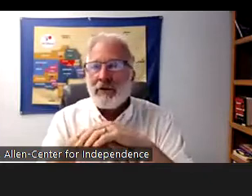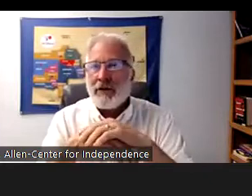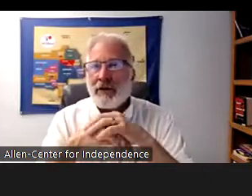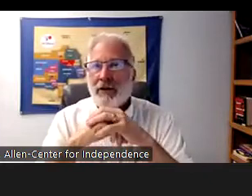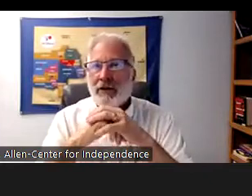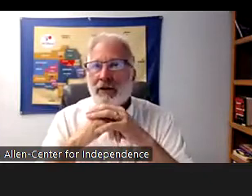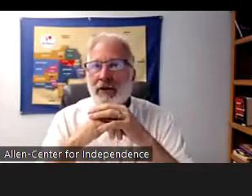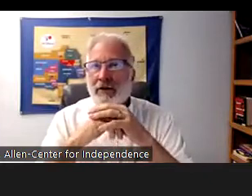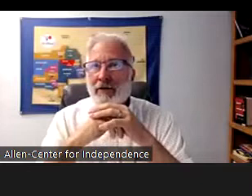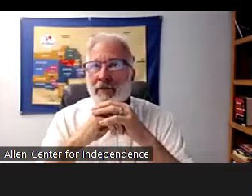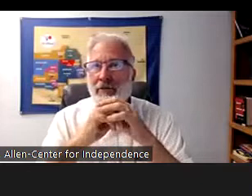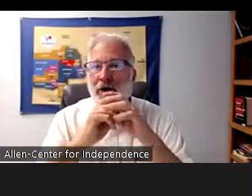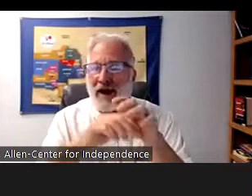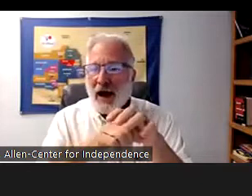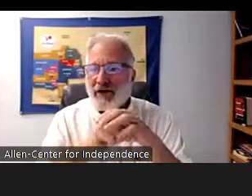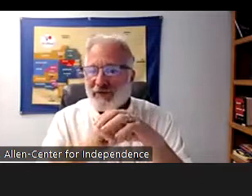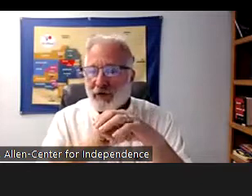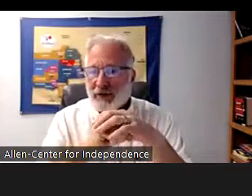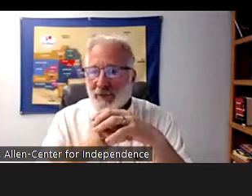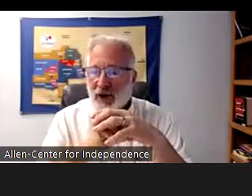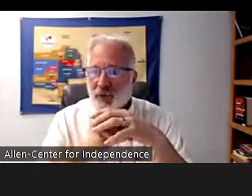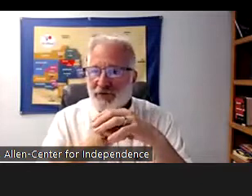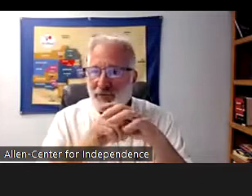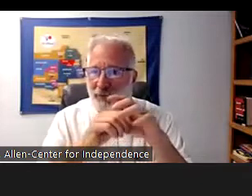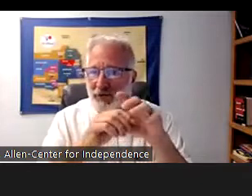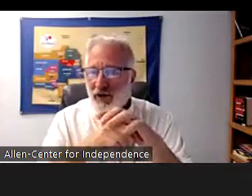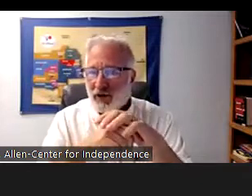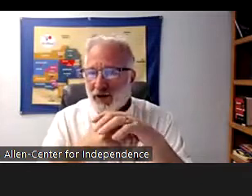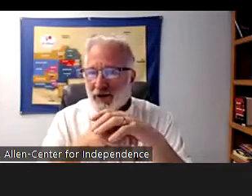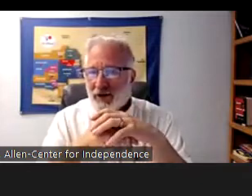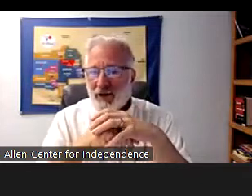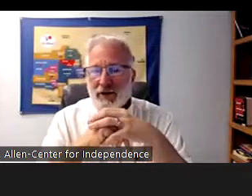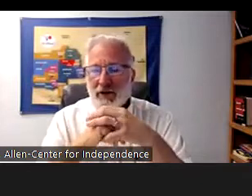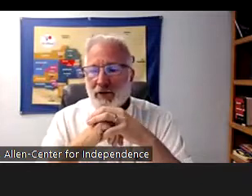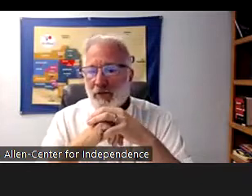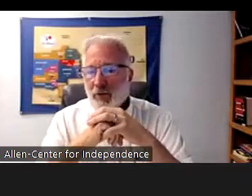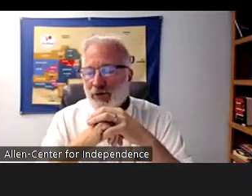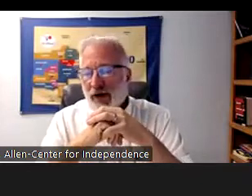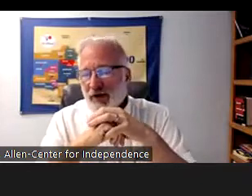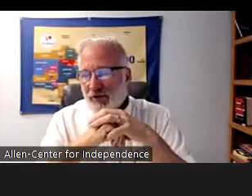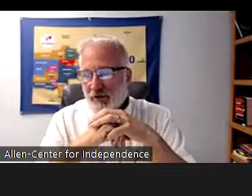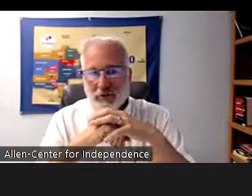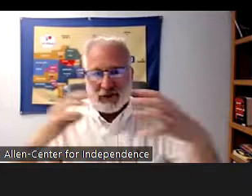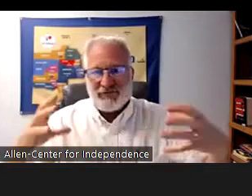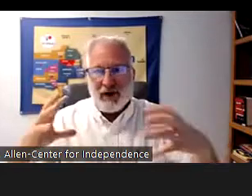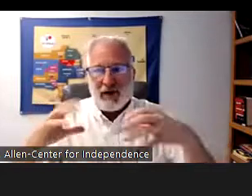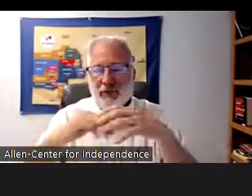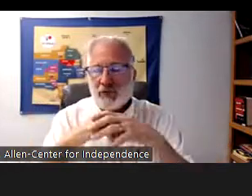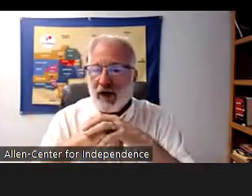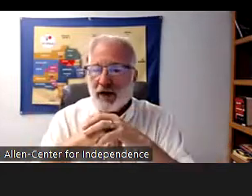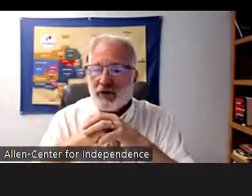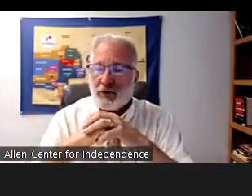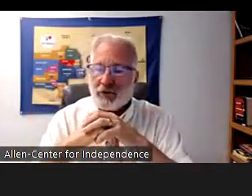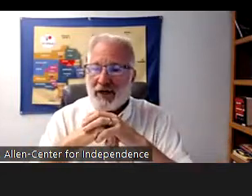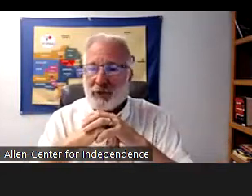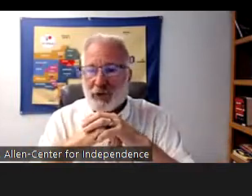and a couple county folks that I met with in person already. What we're trying to do, CFI, what we're trying